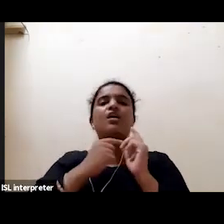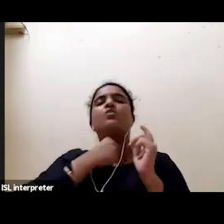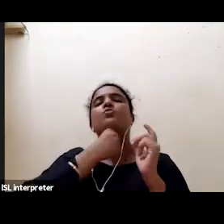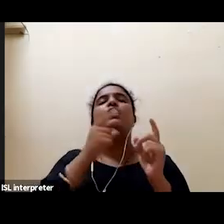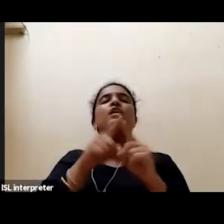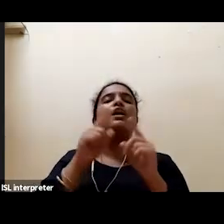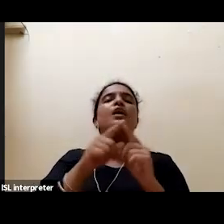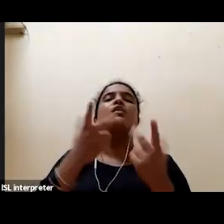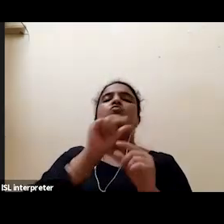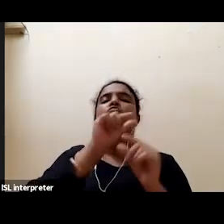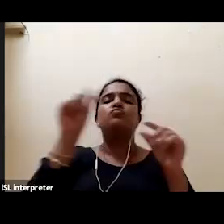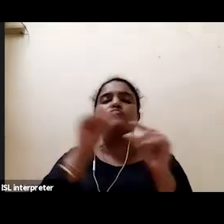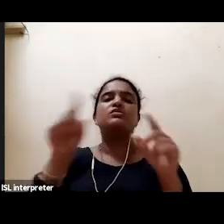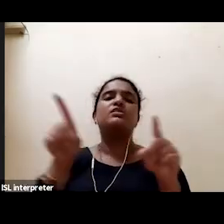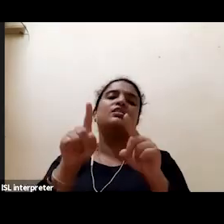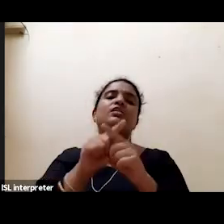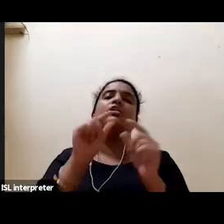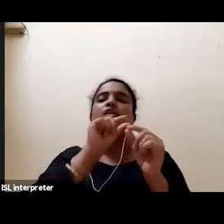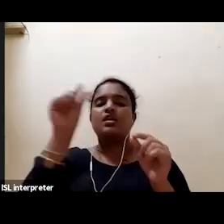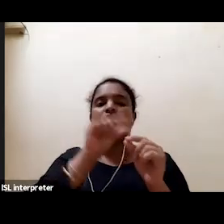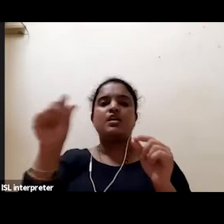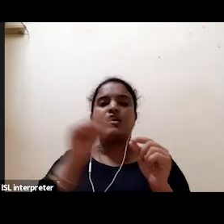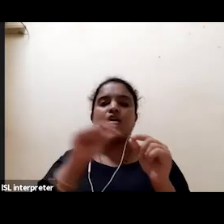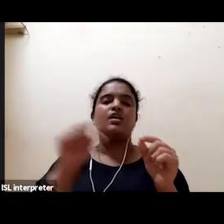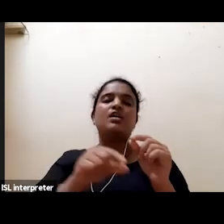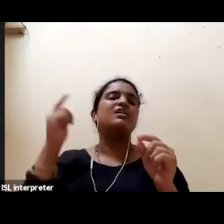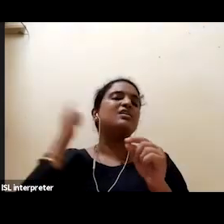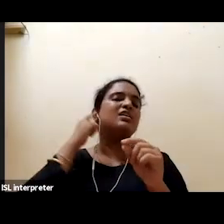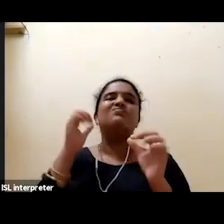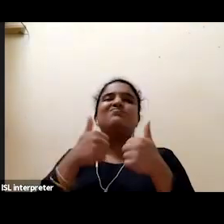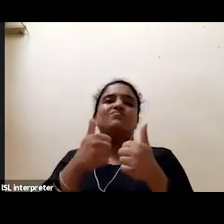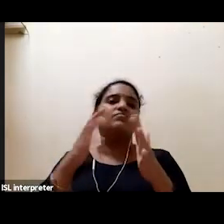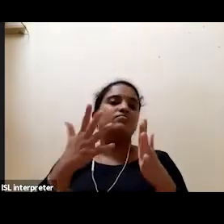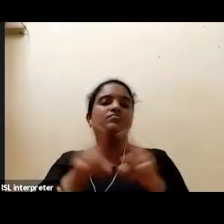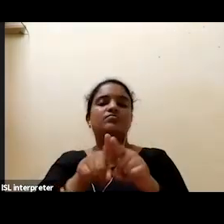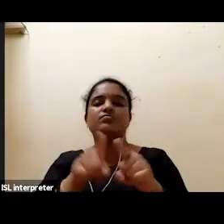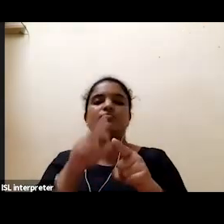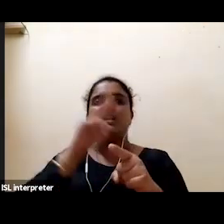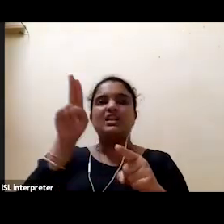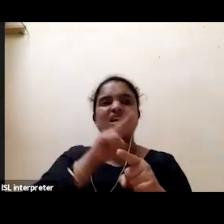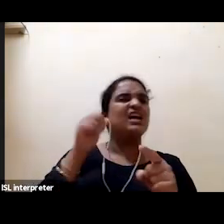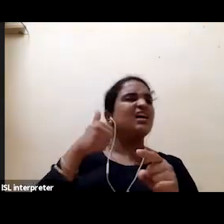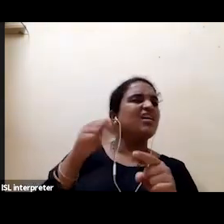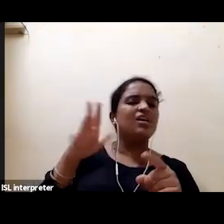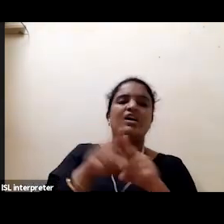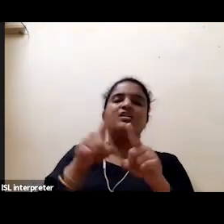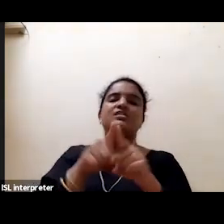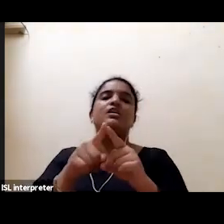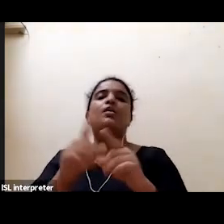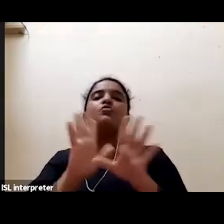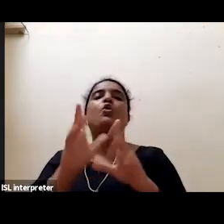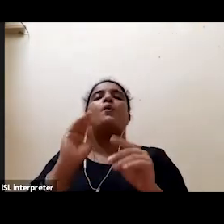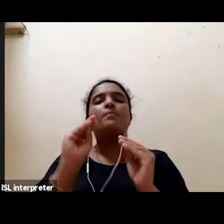to have every sentence of the same length. It doesn't sound good, or it doesn't even read good. So it's good to